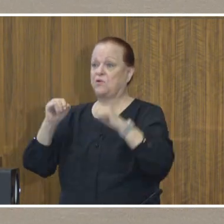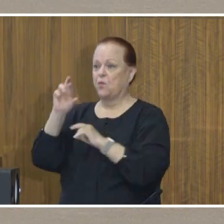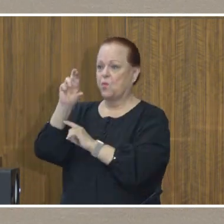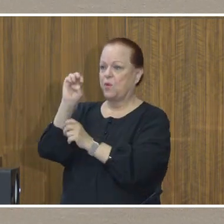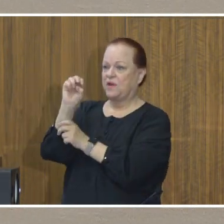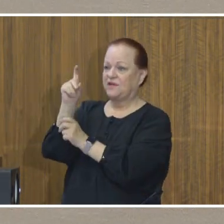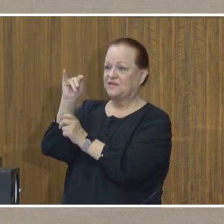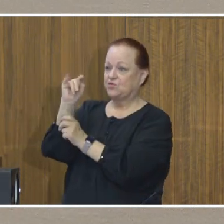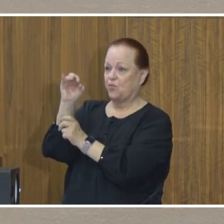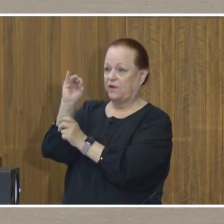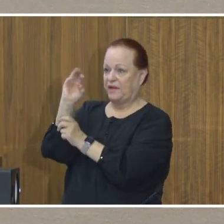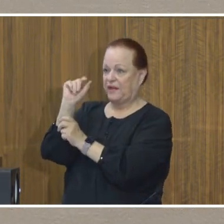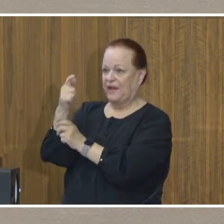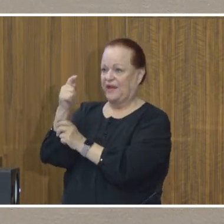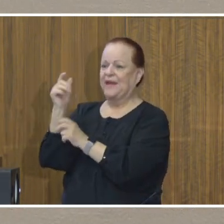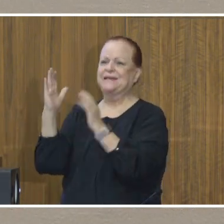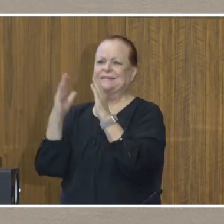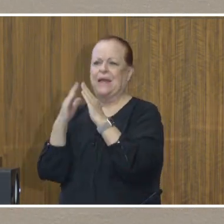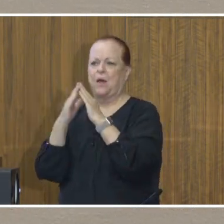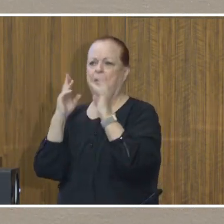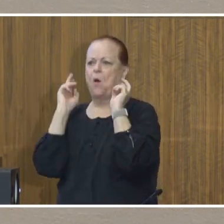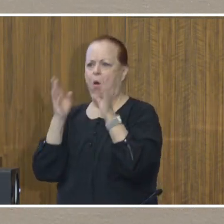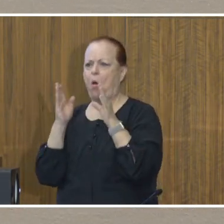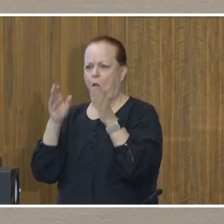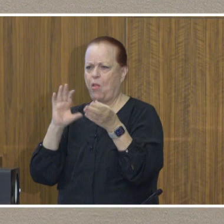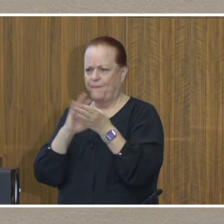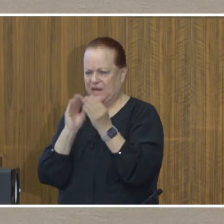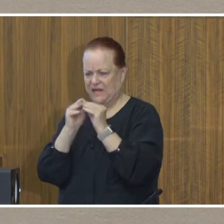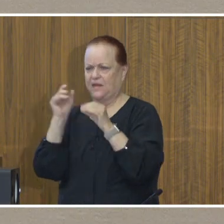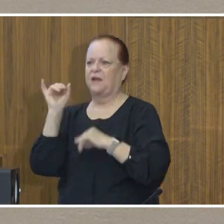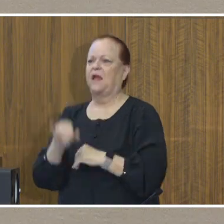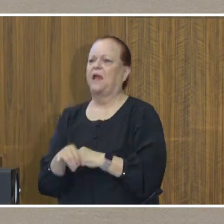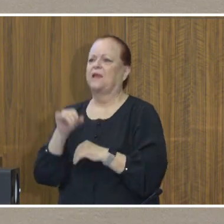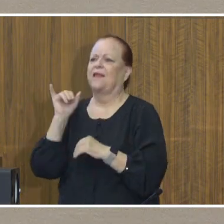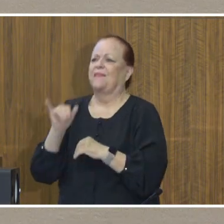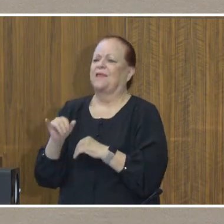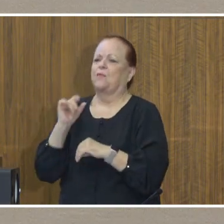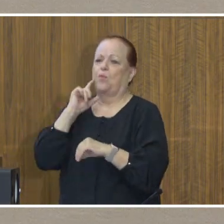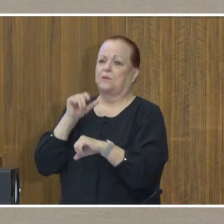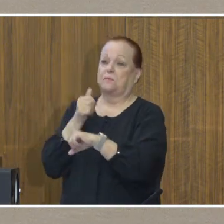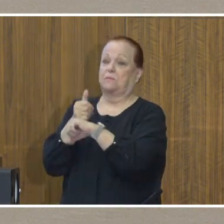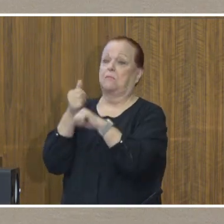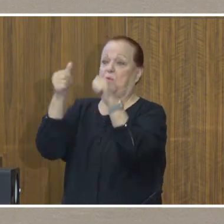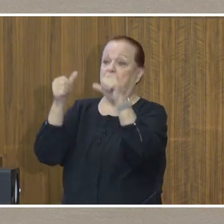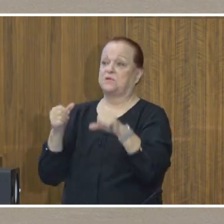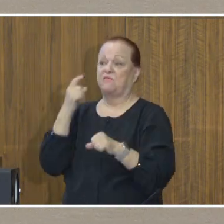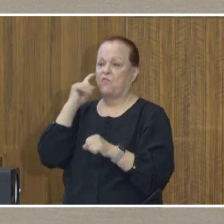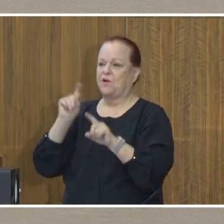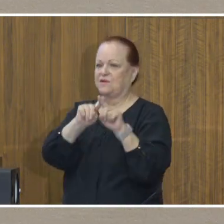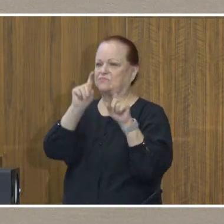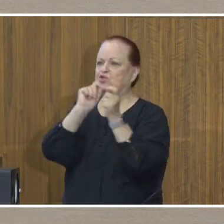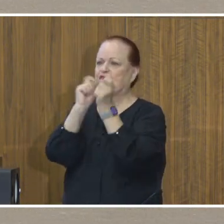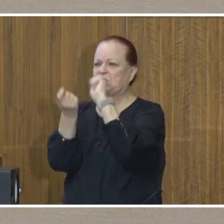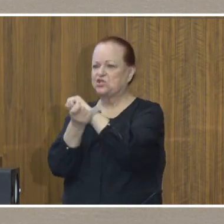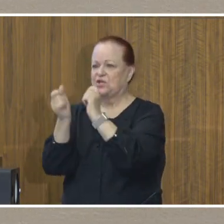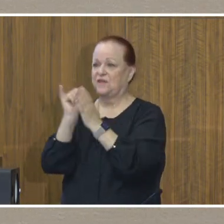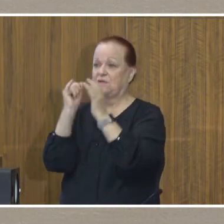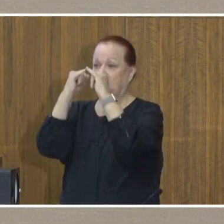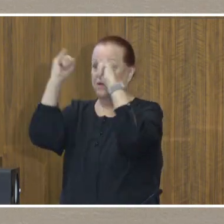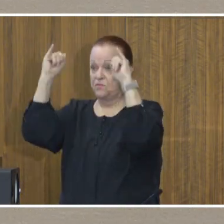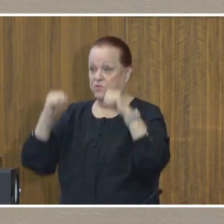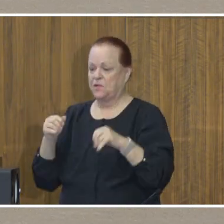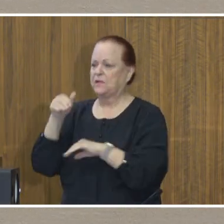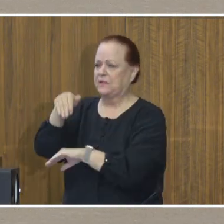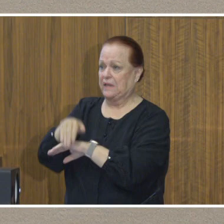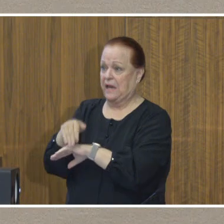And this is for the Orange County 2nd District. Each district hosted a town hall regarding redistricting. So tonight, our